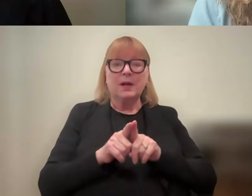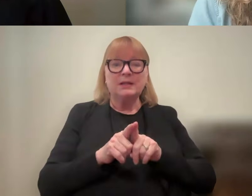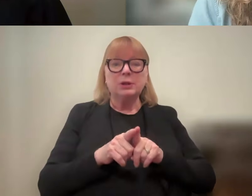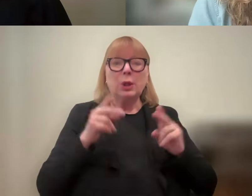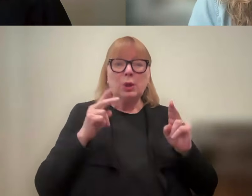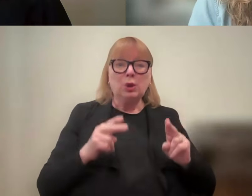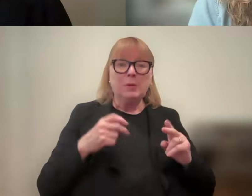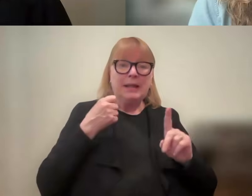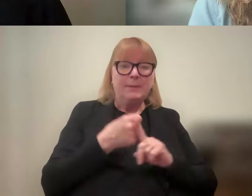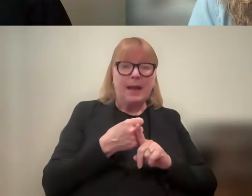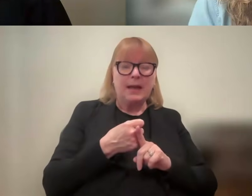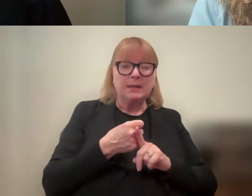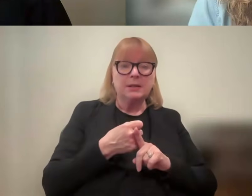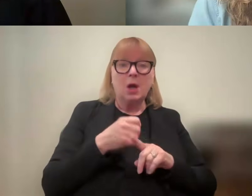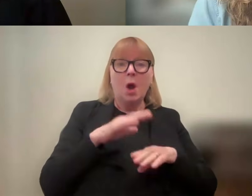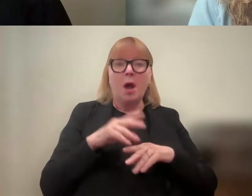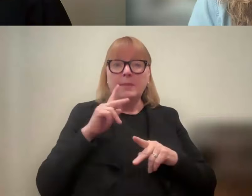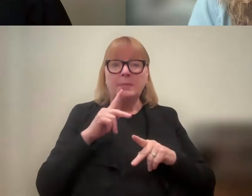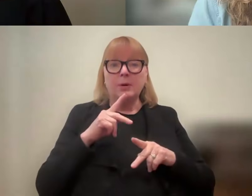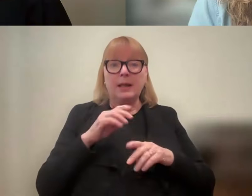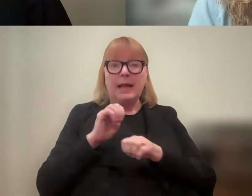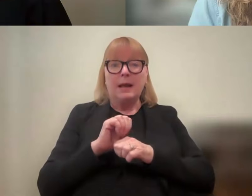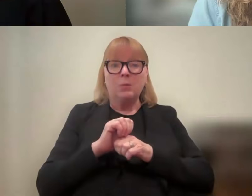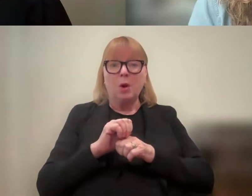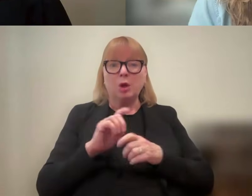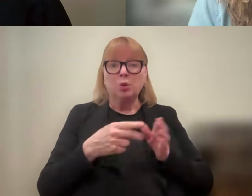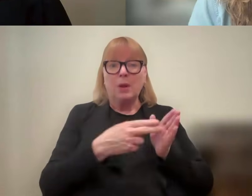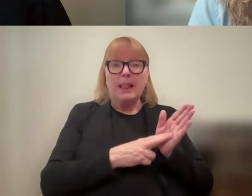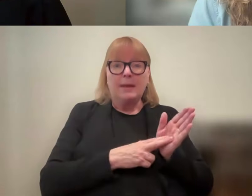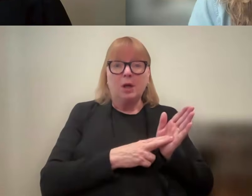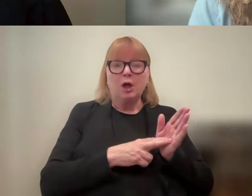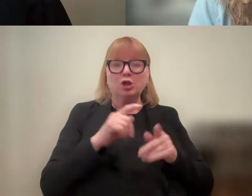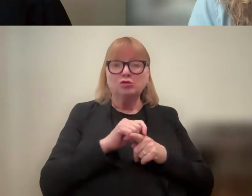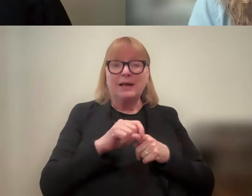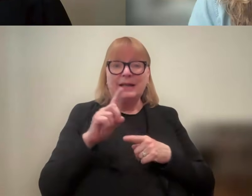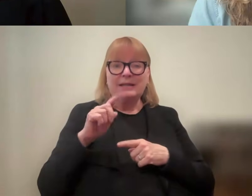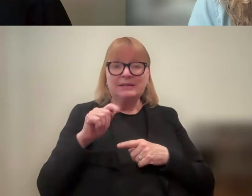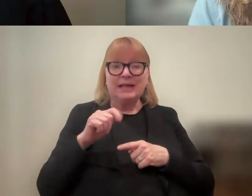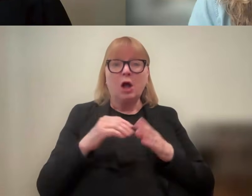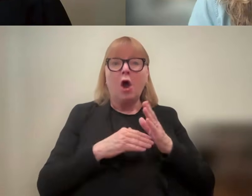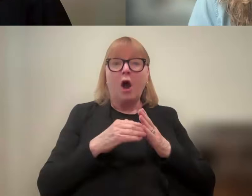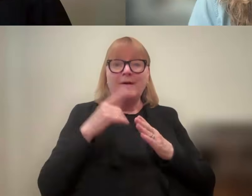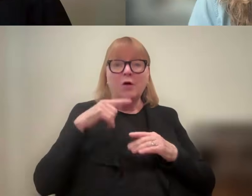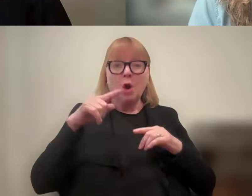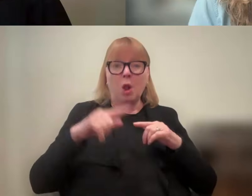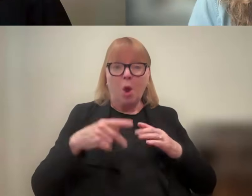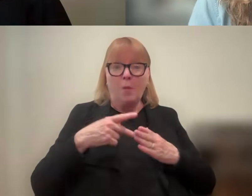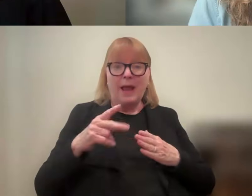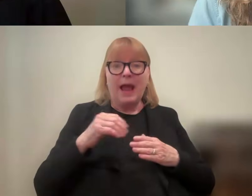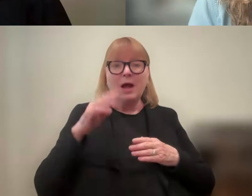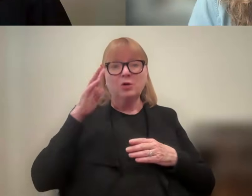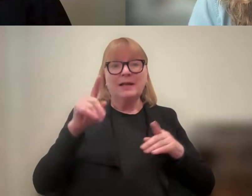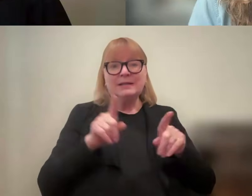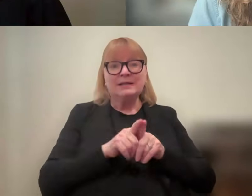the human impact on people employed to label training data, often for low pay and creates